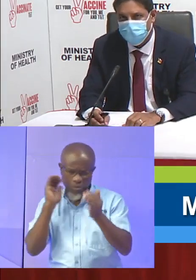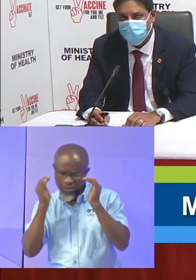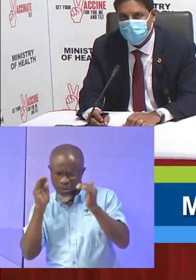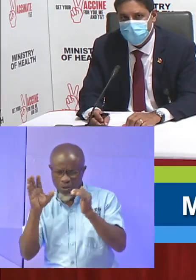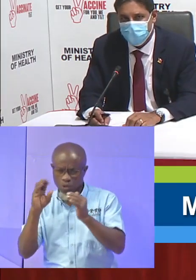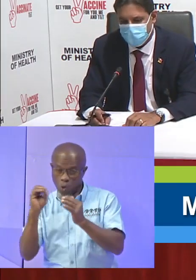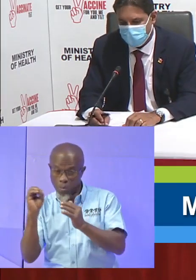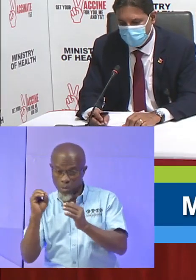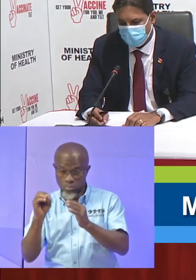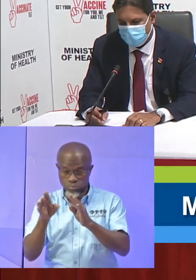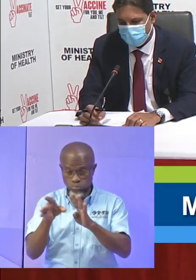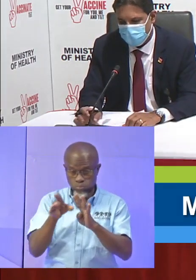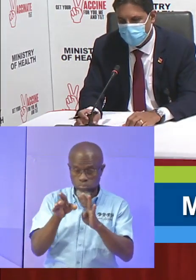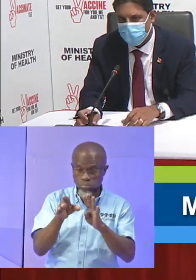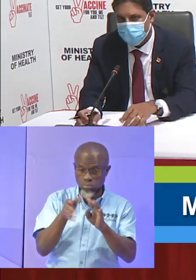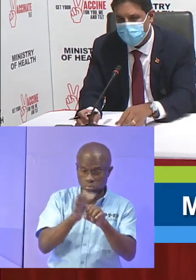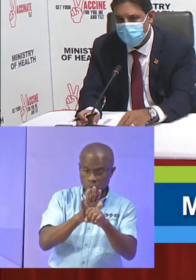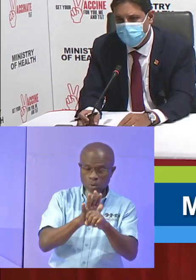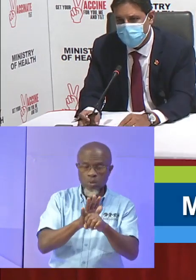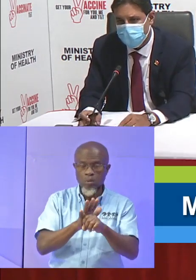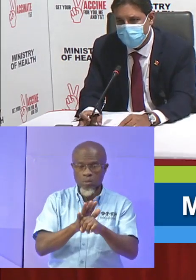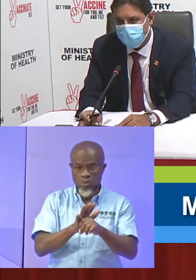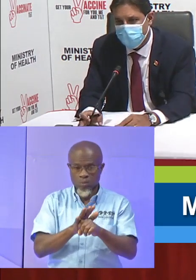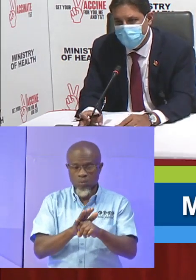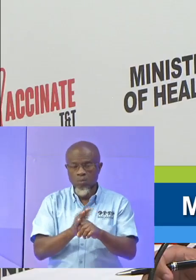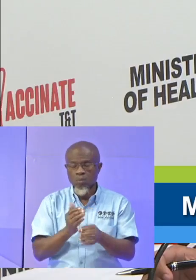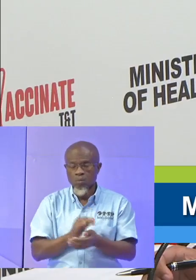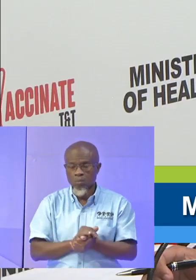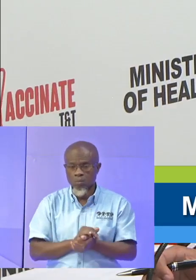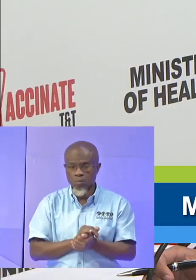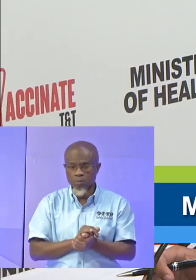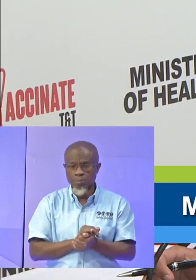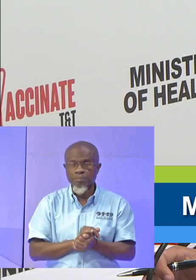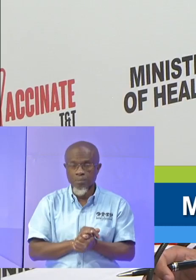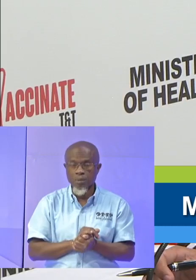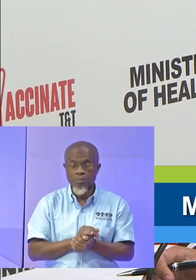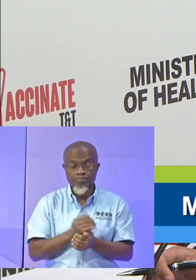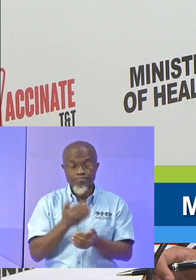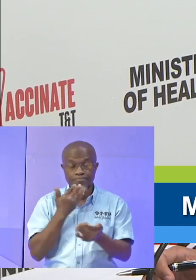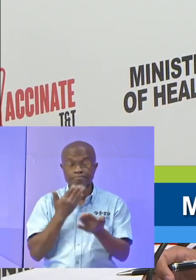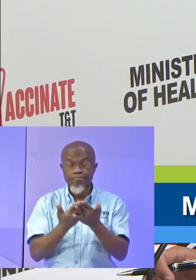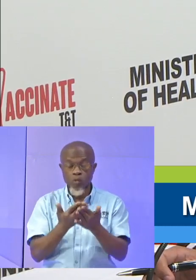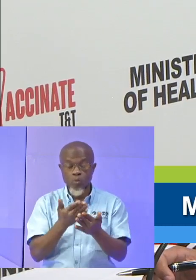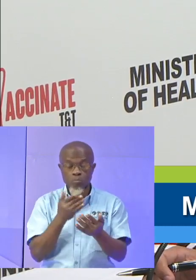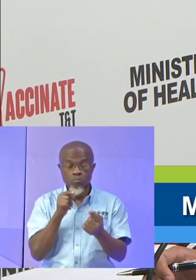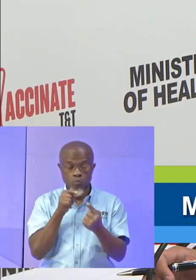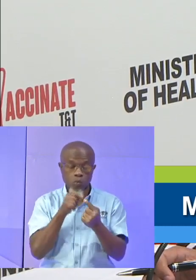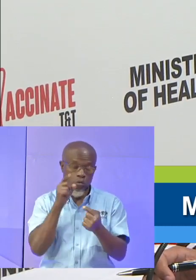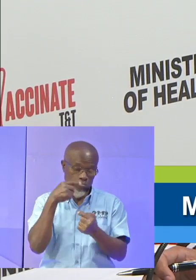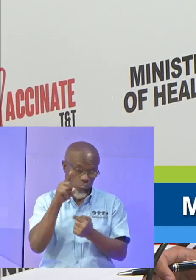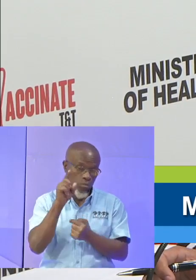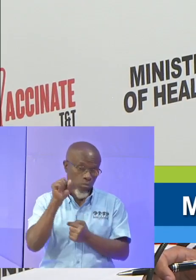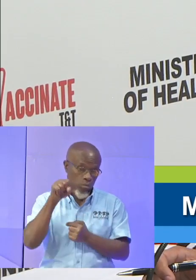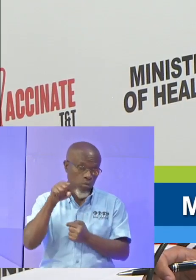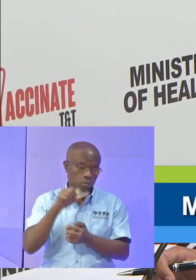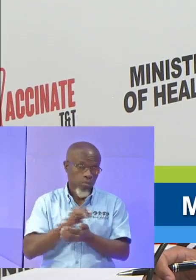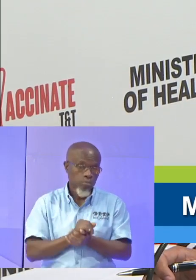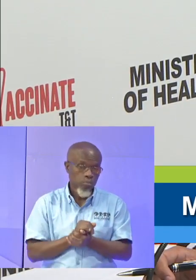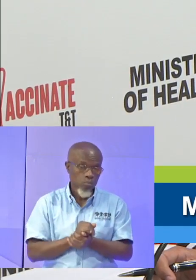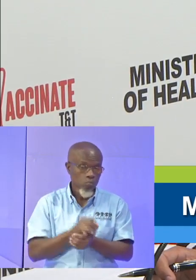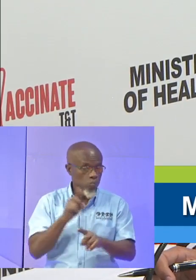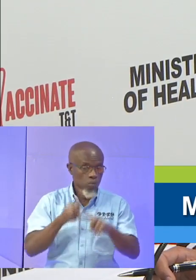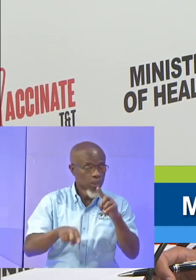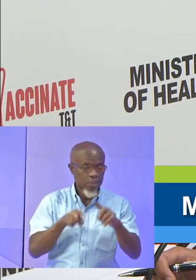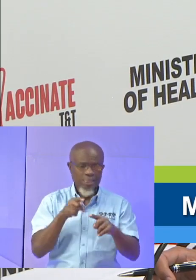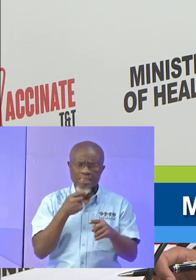variant? Thank you. Yeah, I think that's a very good point. So the average person, we can't tell which ones of the variants